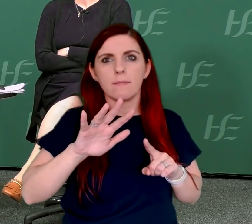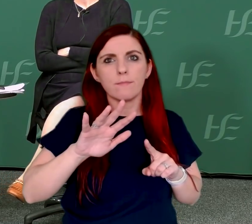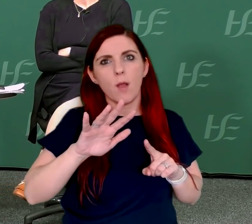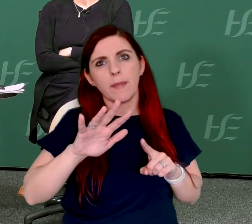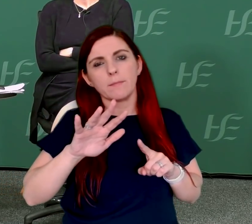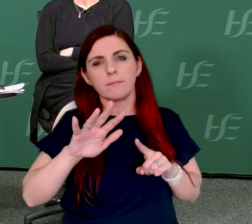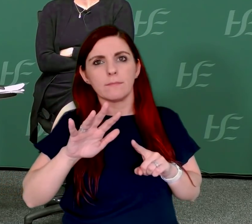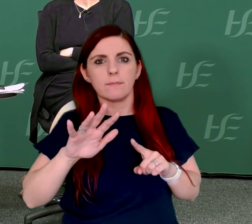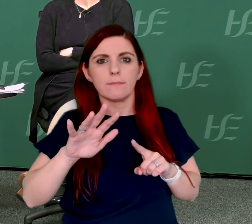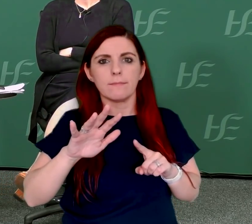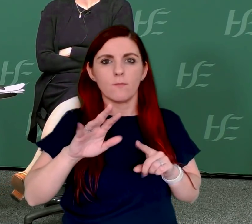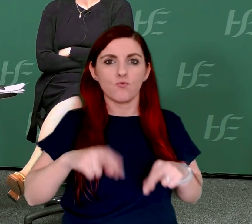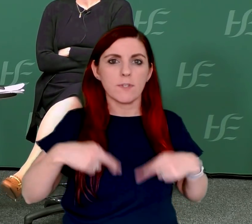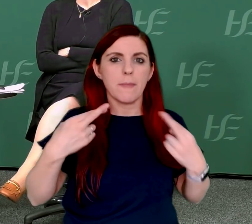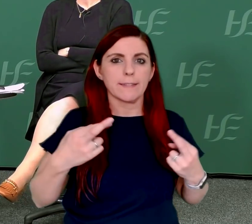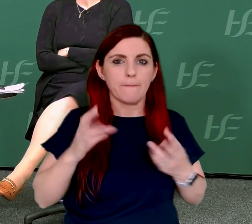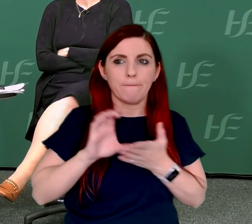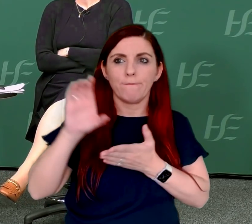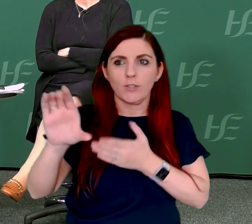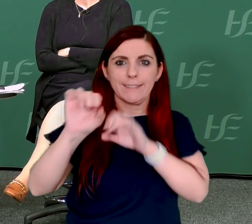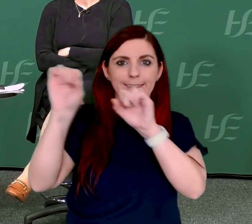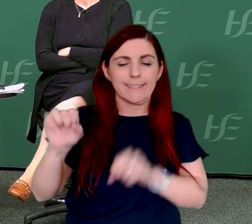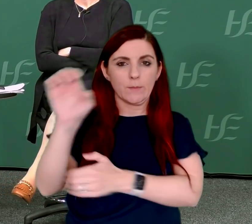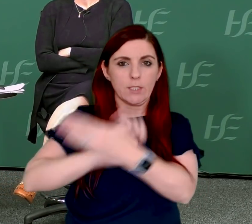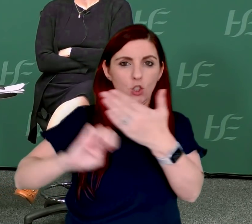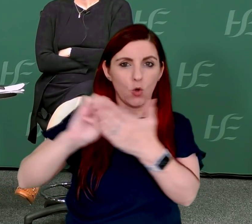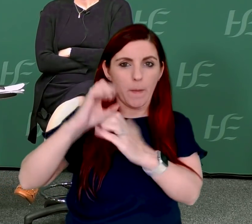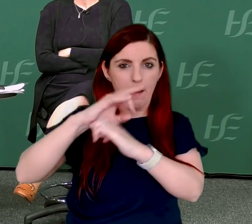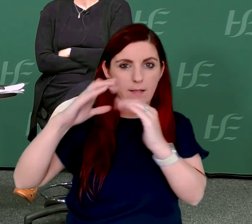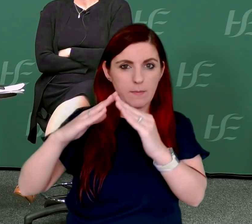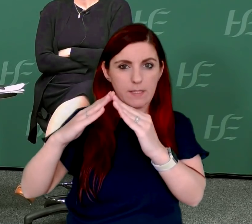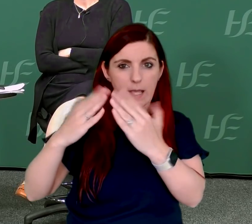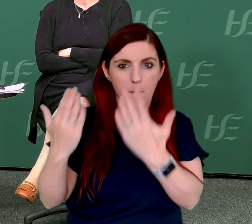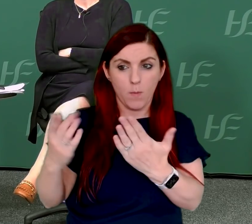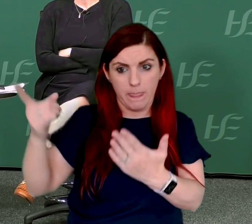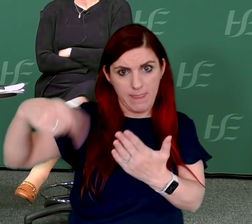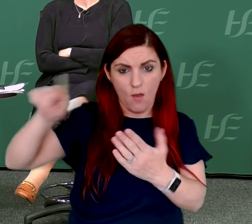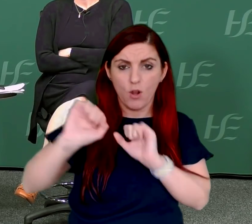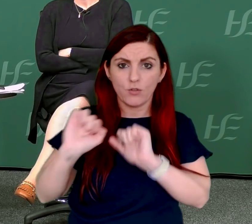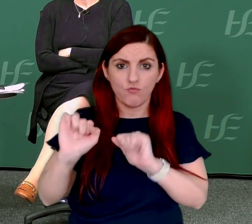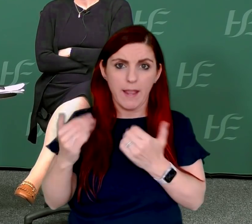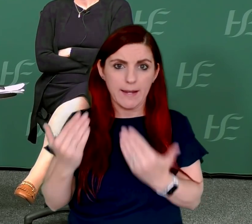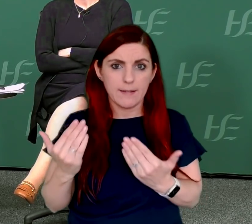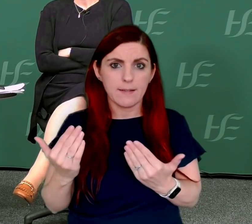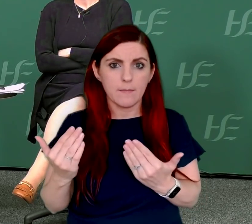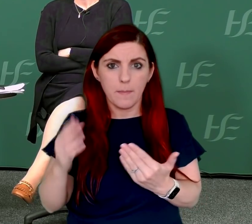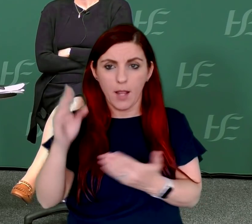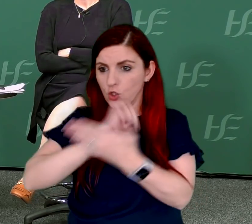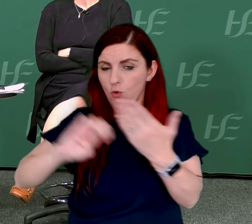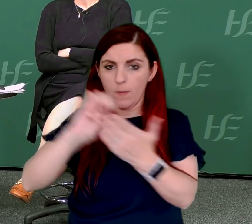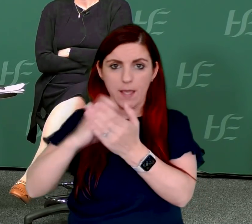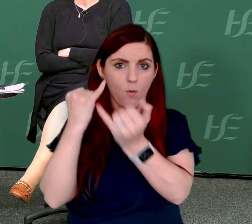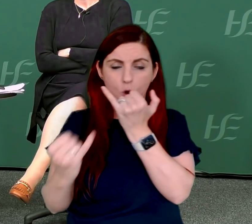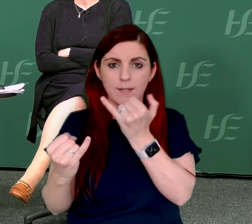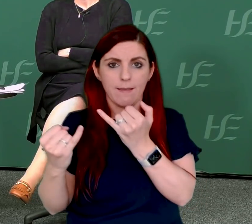systems across Europe at the moment under severe strain, because Europe is the epicenter of what's happening. So health systems